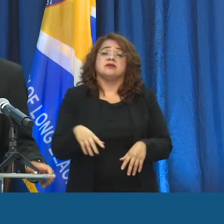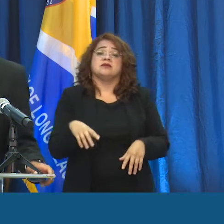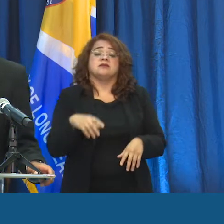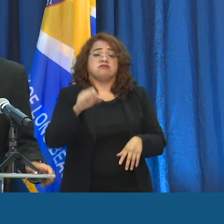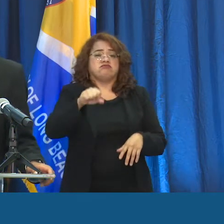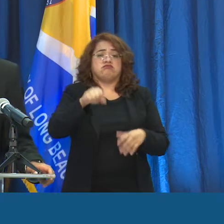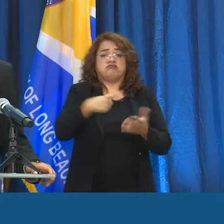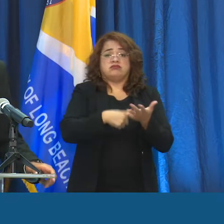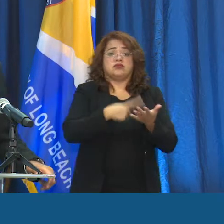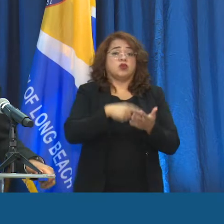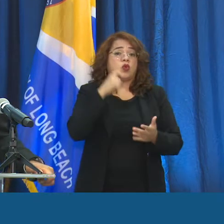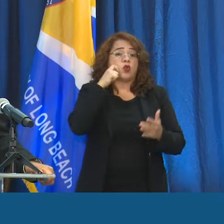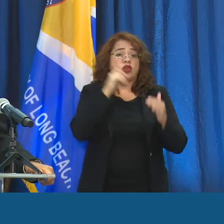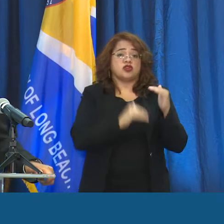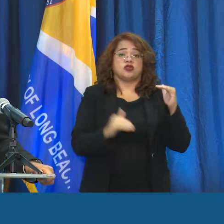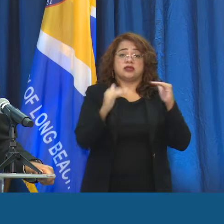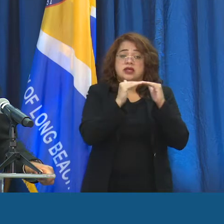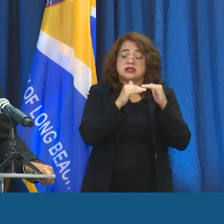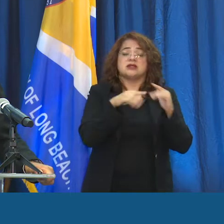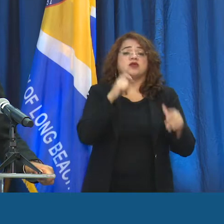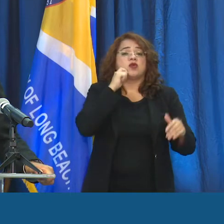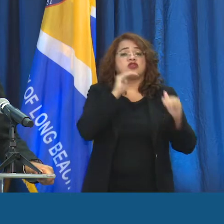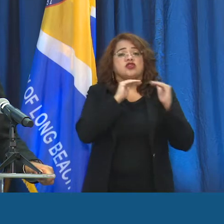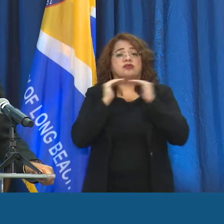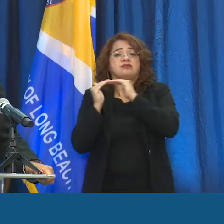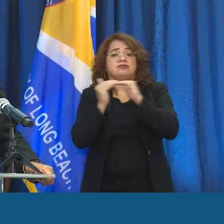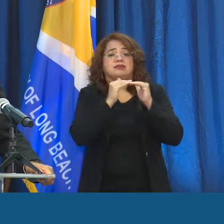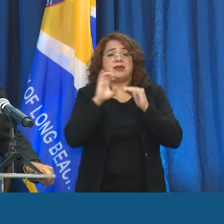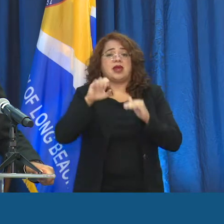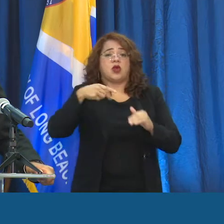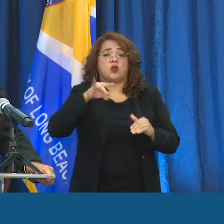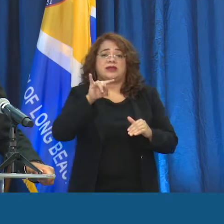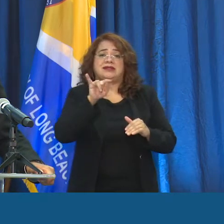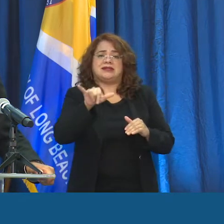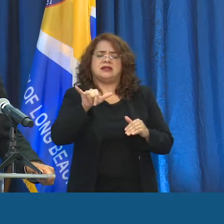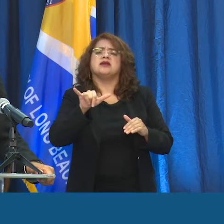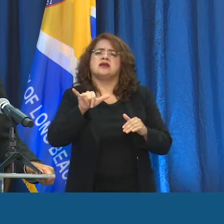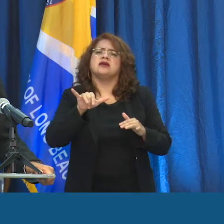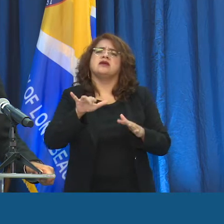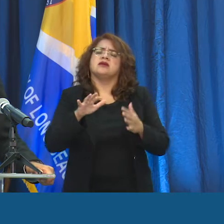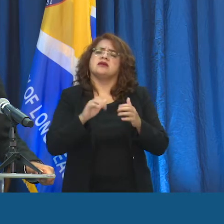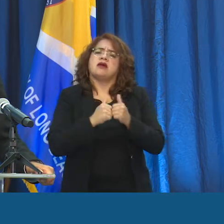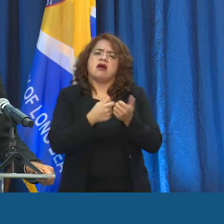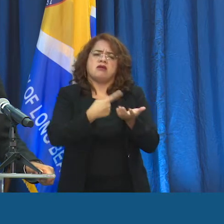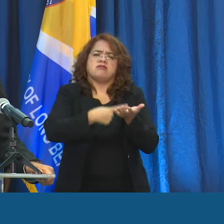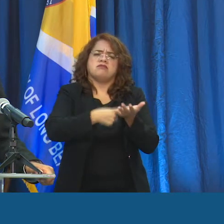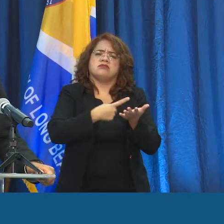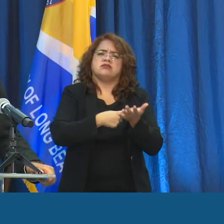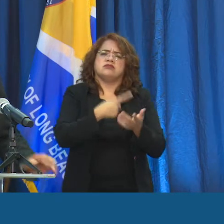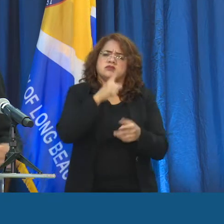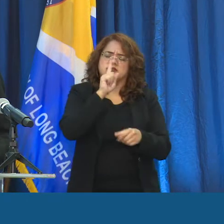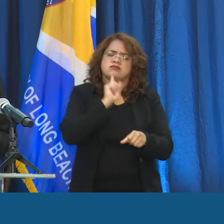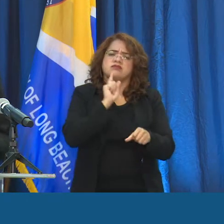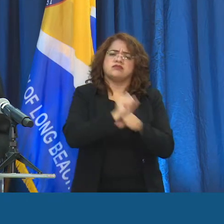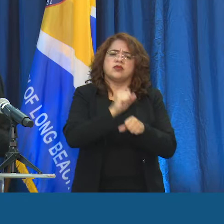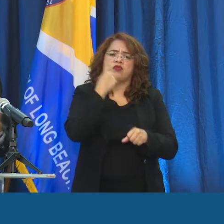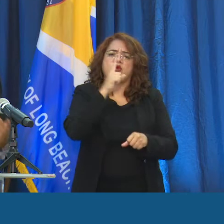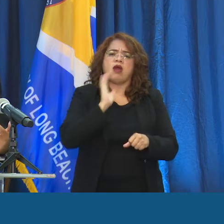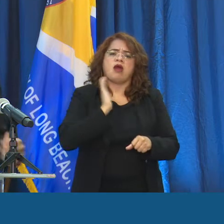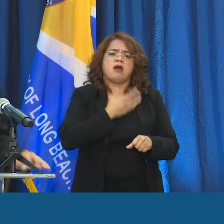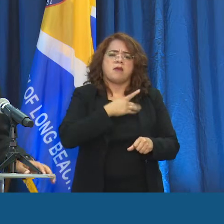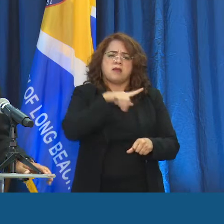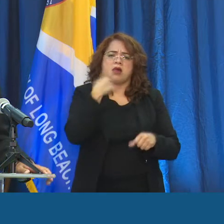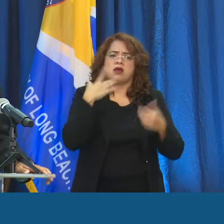justice, around how we reinvest back into Black communities. And so Mr. Modica will specify that. And a lot of that is